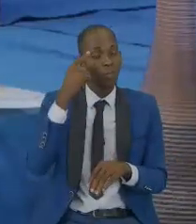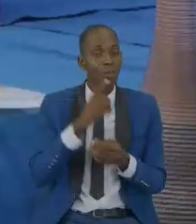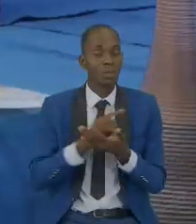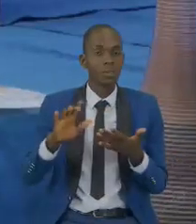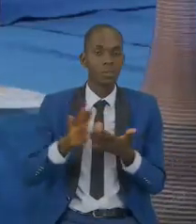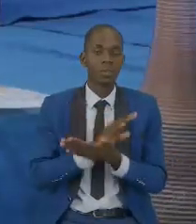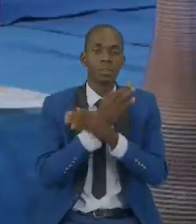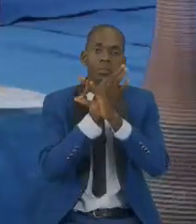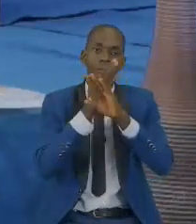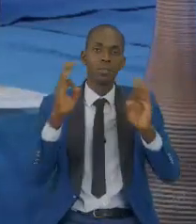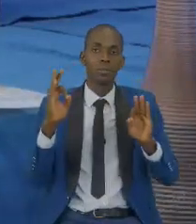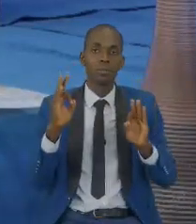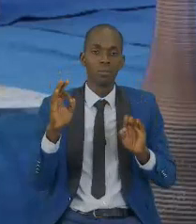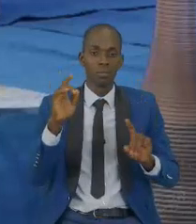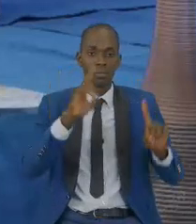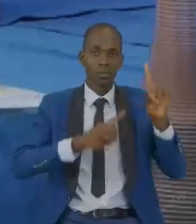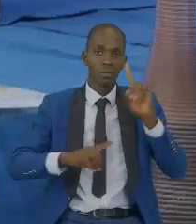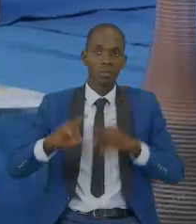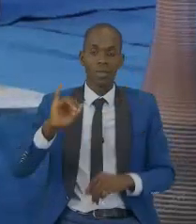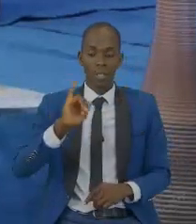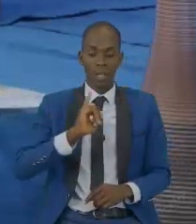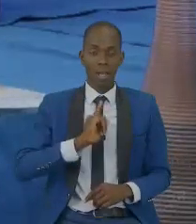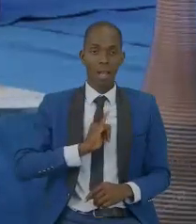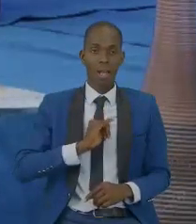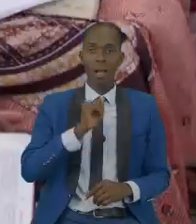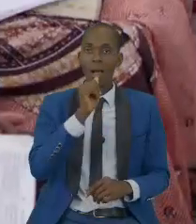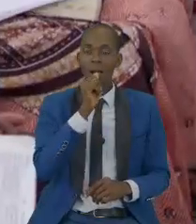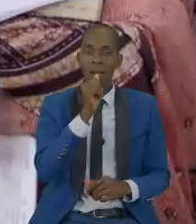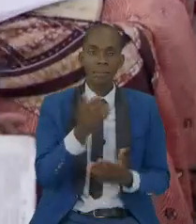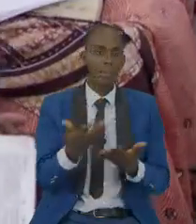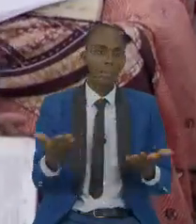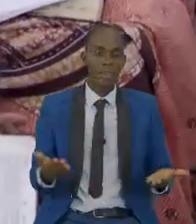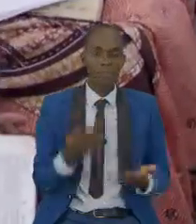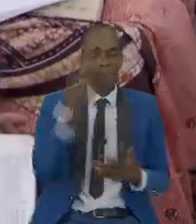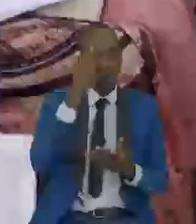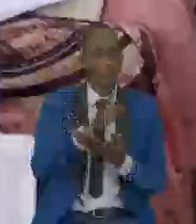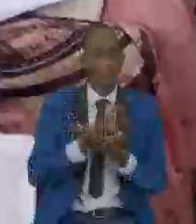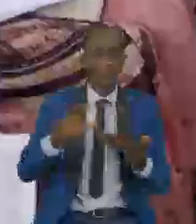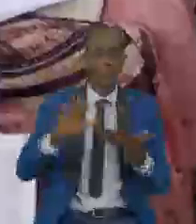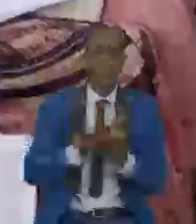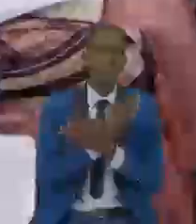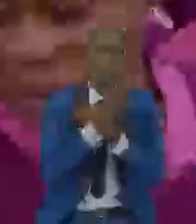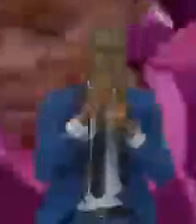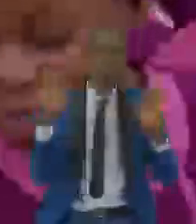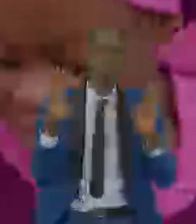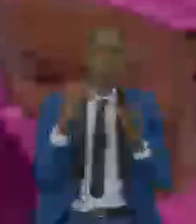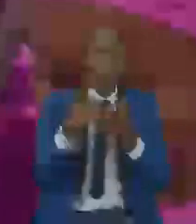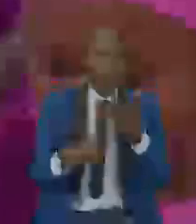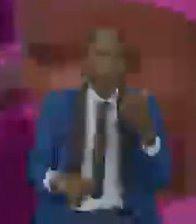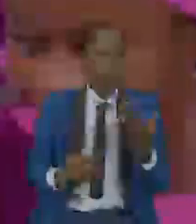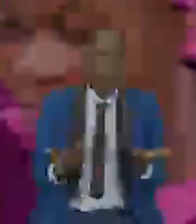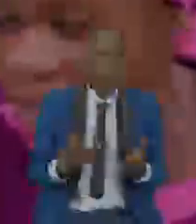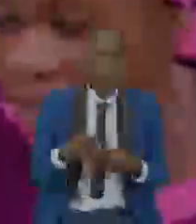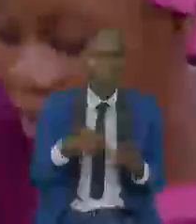supernatural freedom. I am here for supernatural freedom. How about you? How